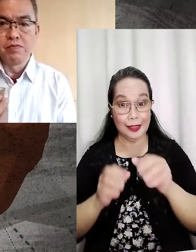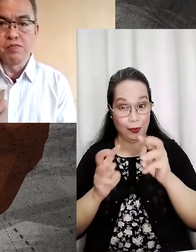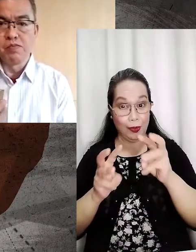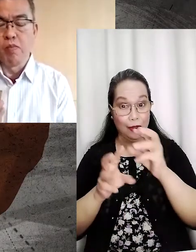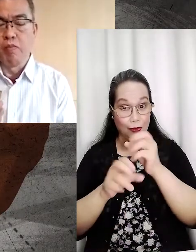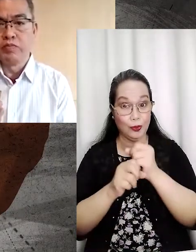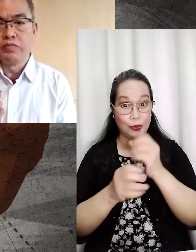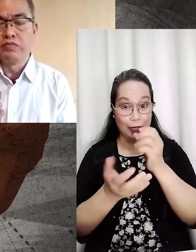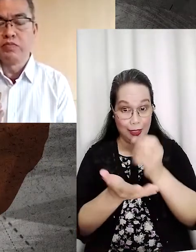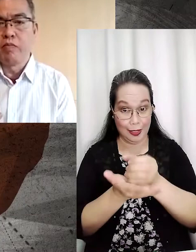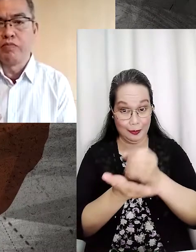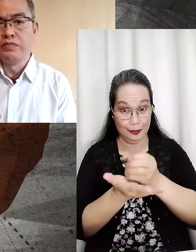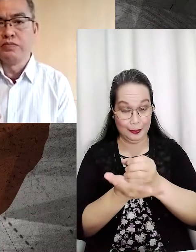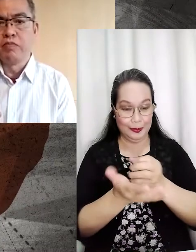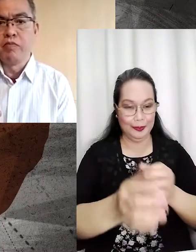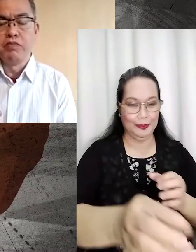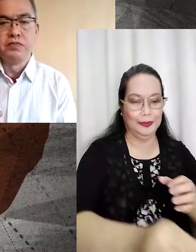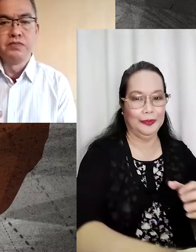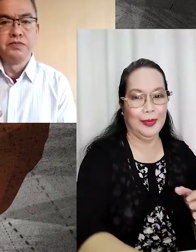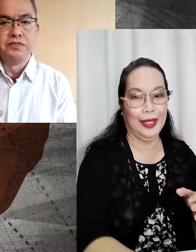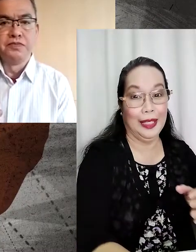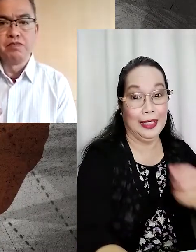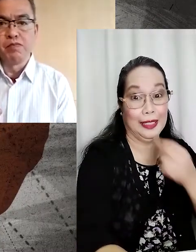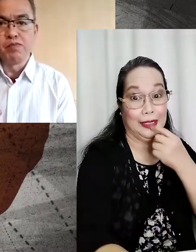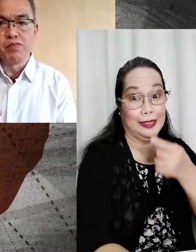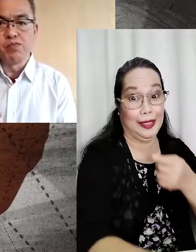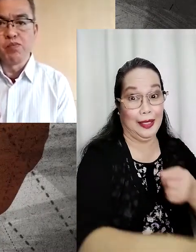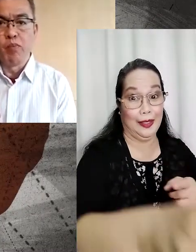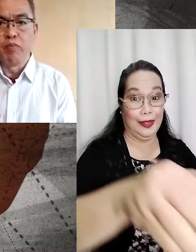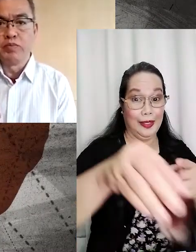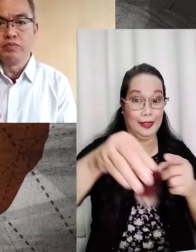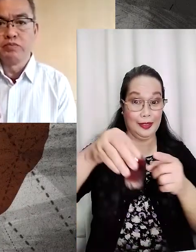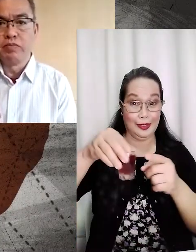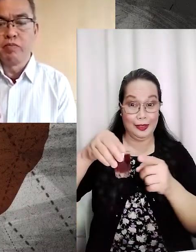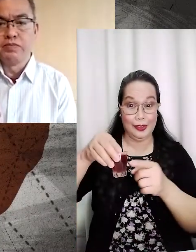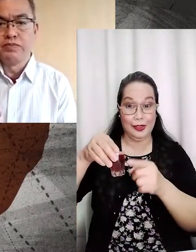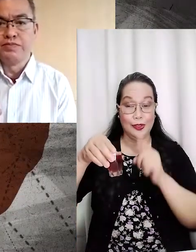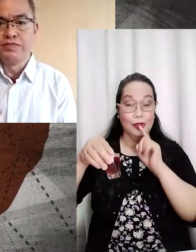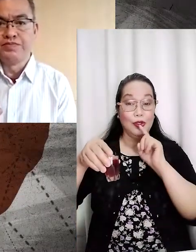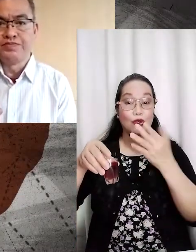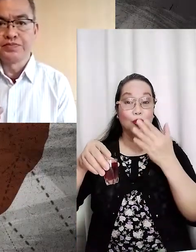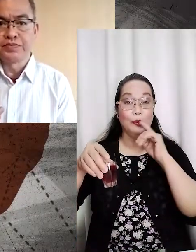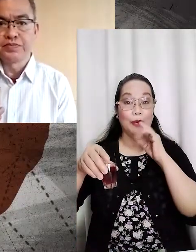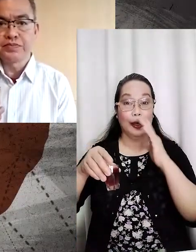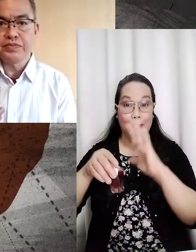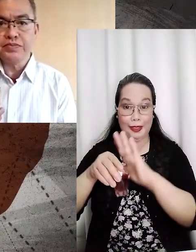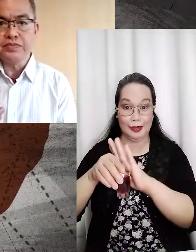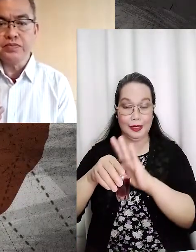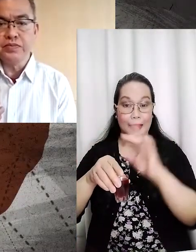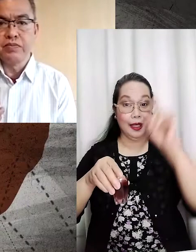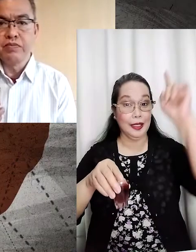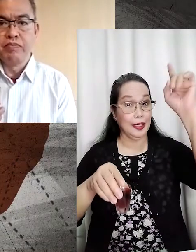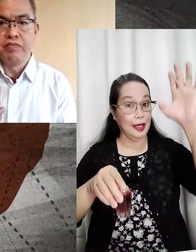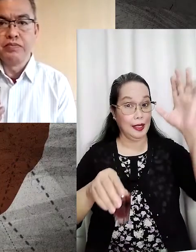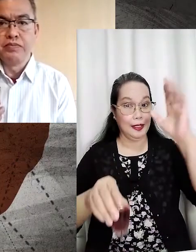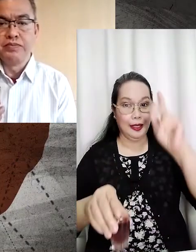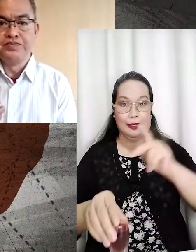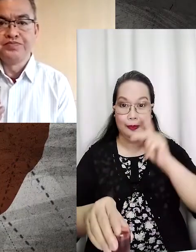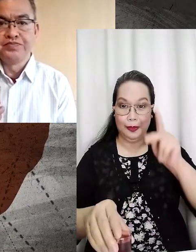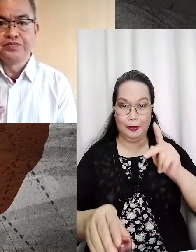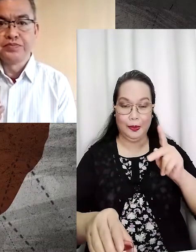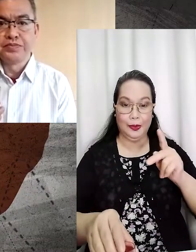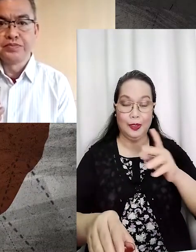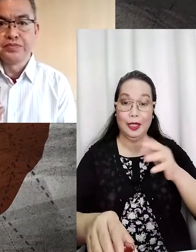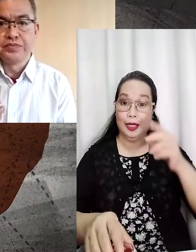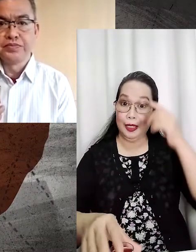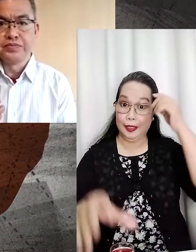In the same way, He took the cup after supper, saying, "This cup is the new covenant between God and His